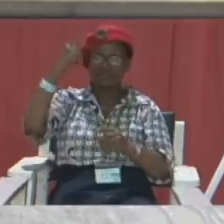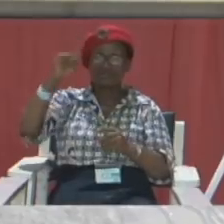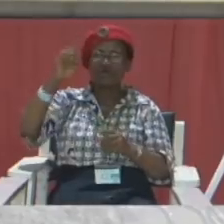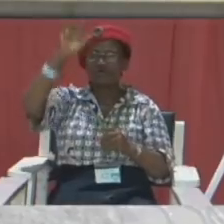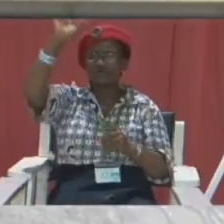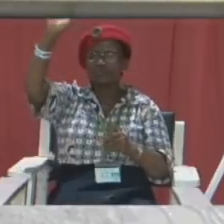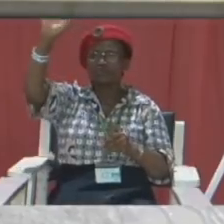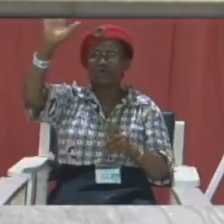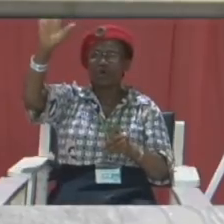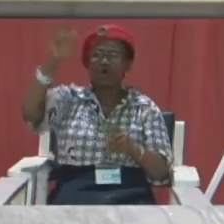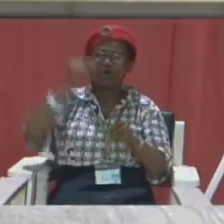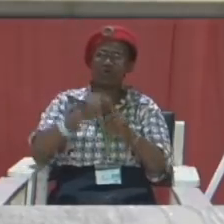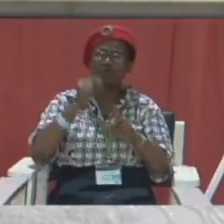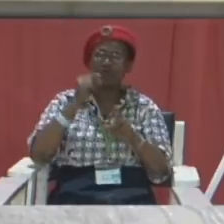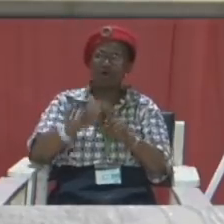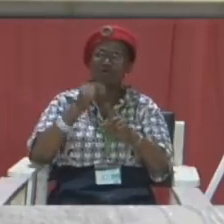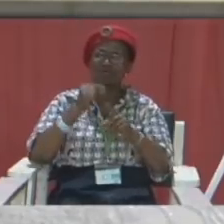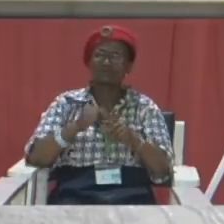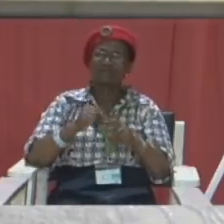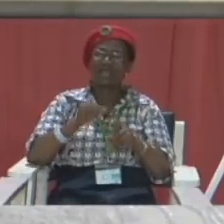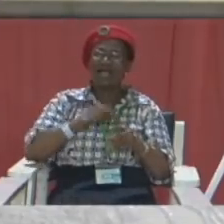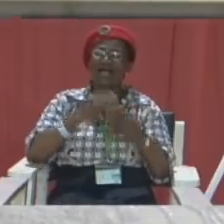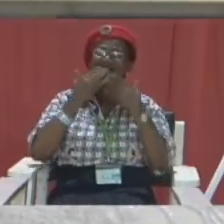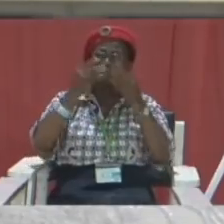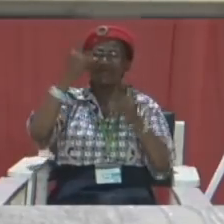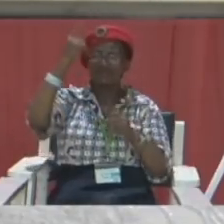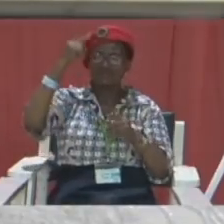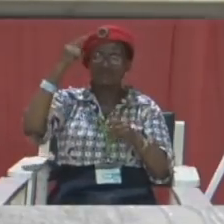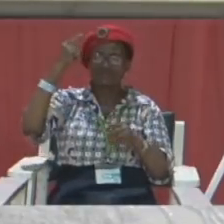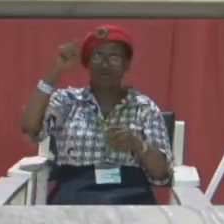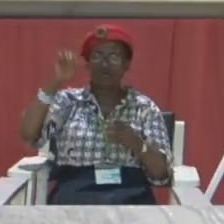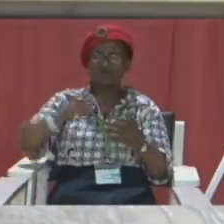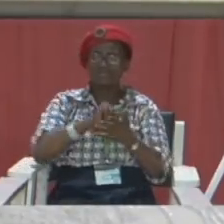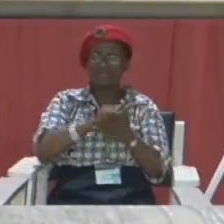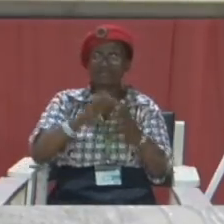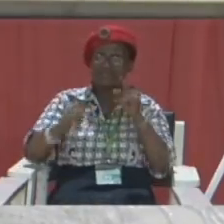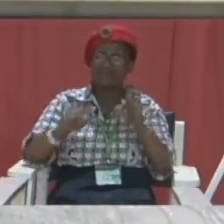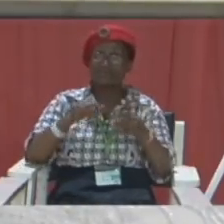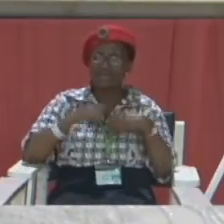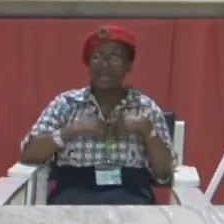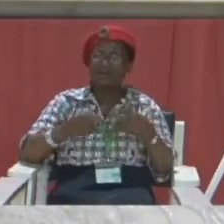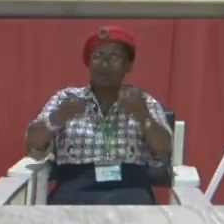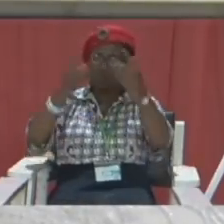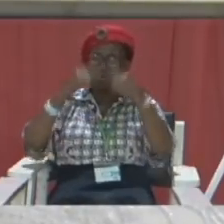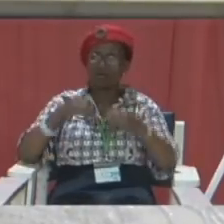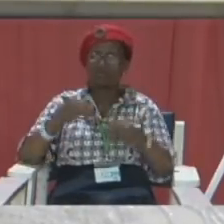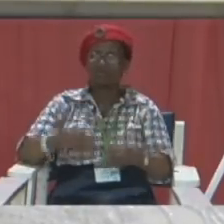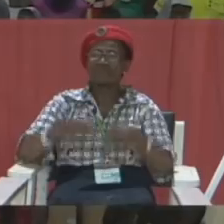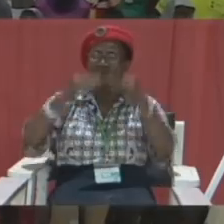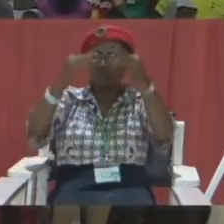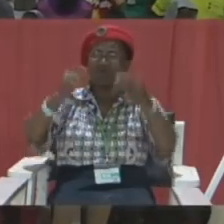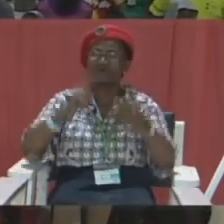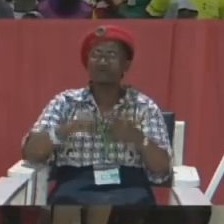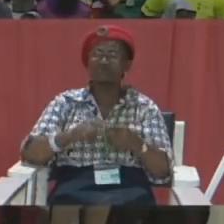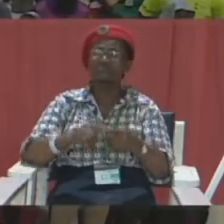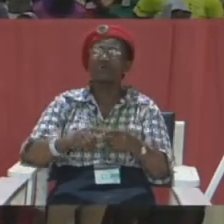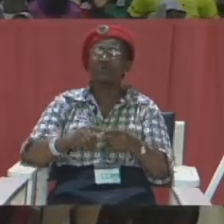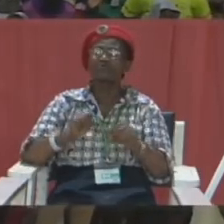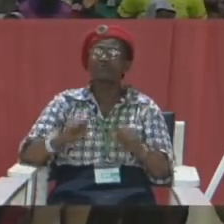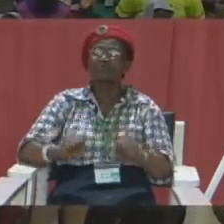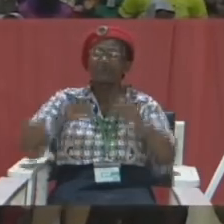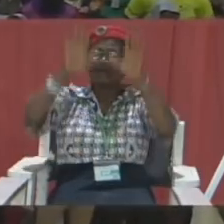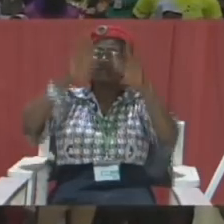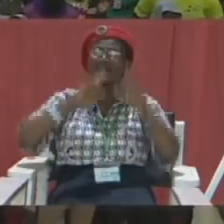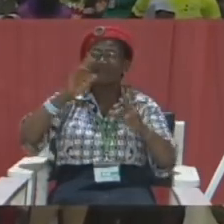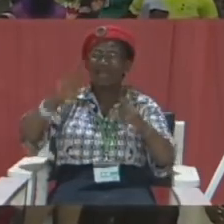mi. I thank you for these people who have come forward to surrender their lives to you. Mo si dupe lowo re fun gbogbo awon wonyi ti won